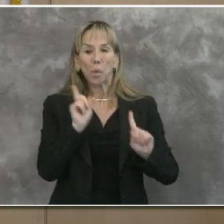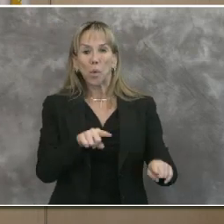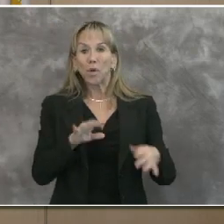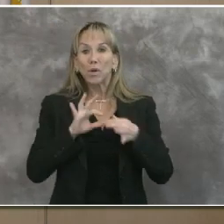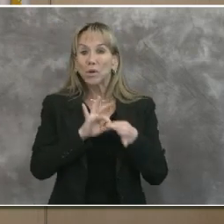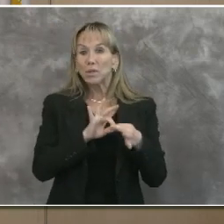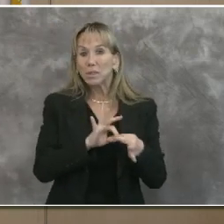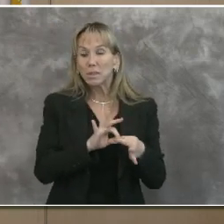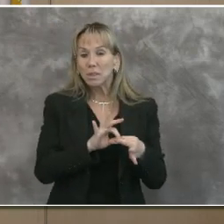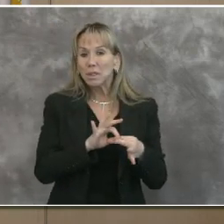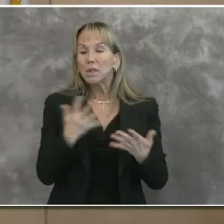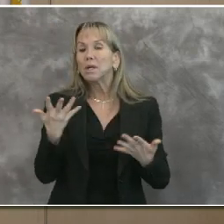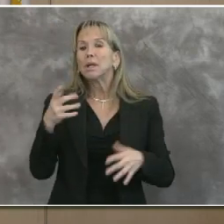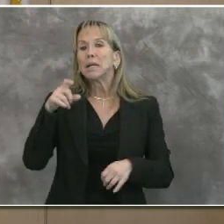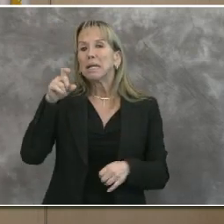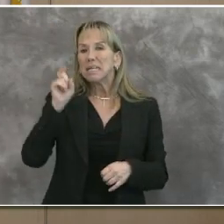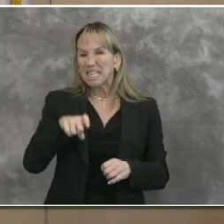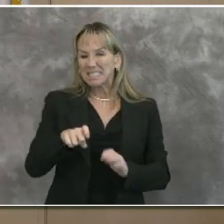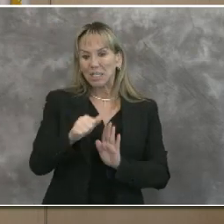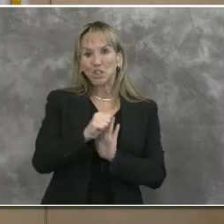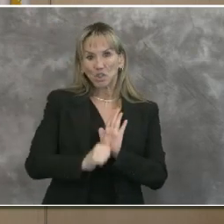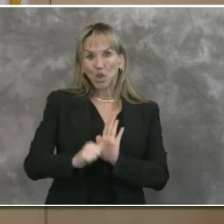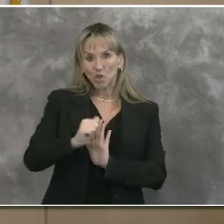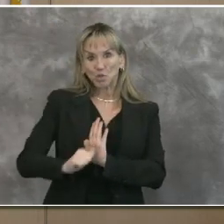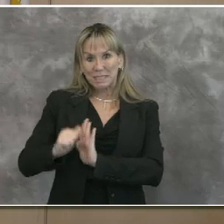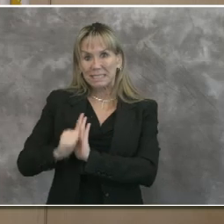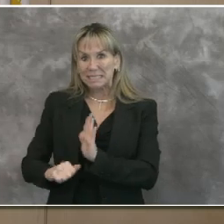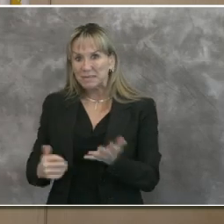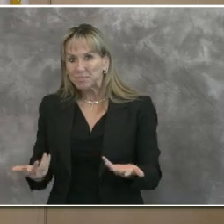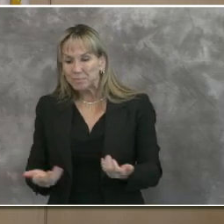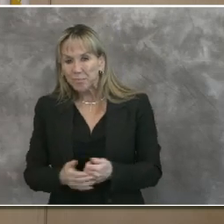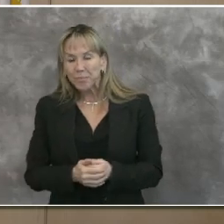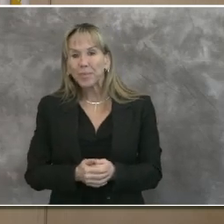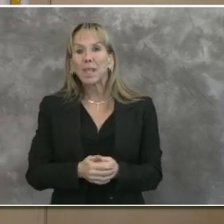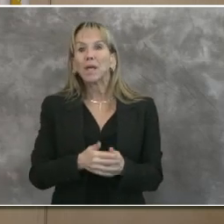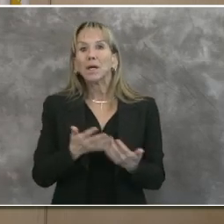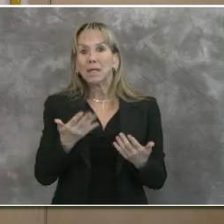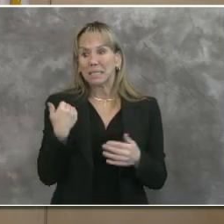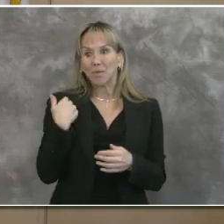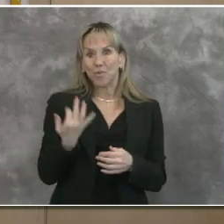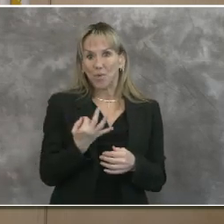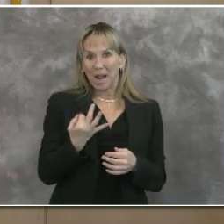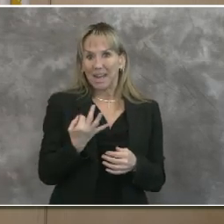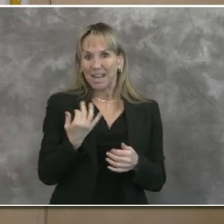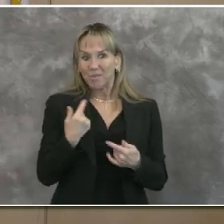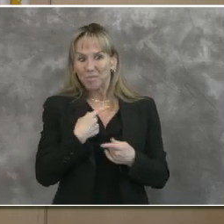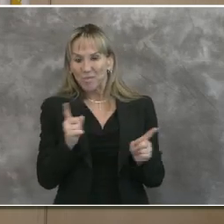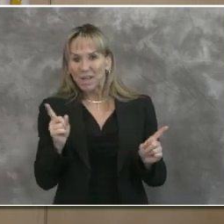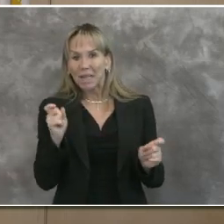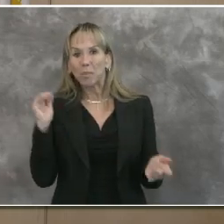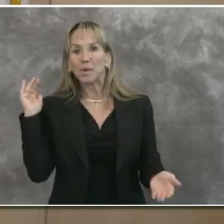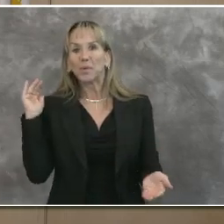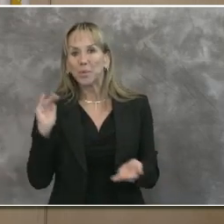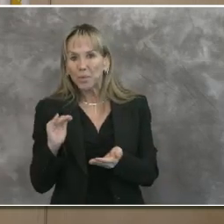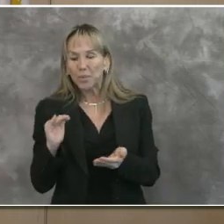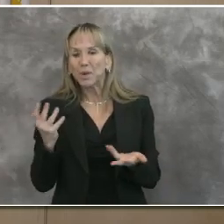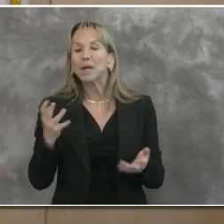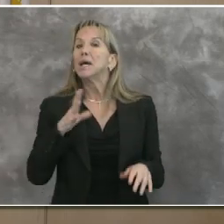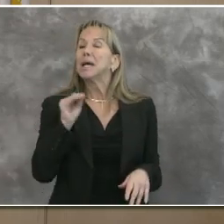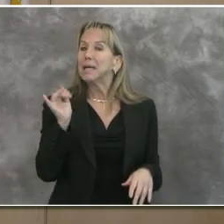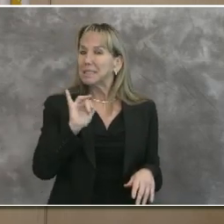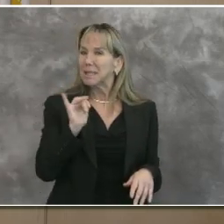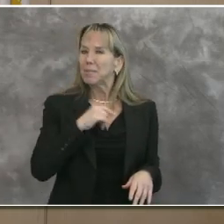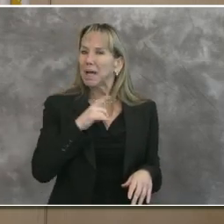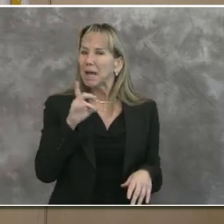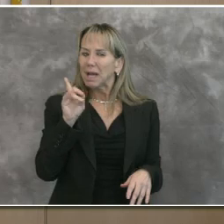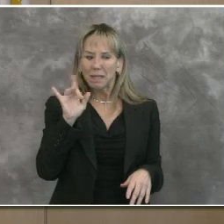relates to necessary surgeries, and the county followed suit with that on Friday. And I actually